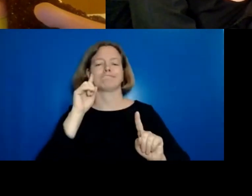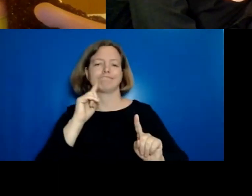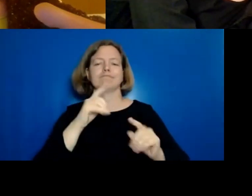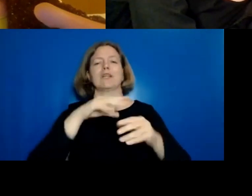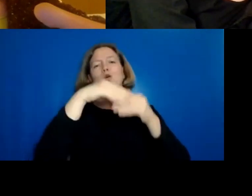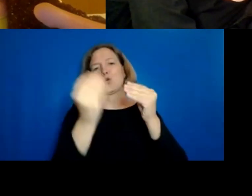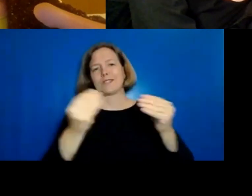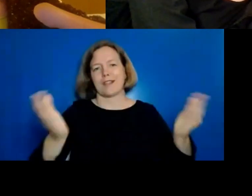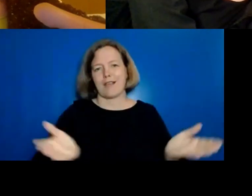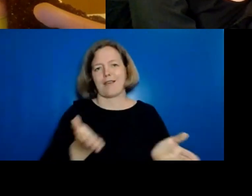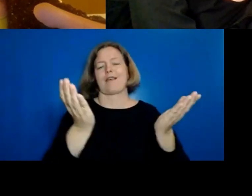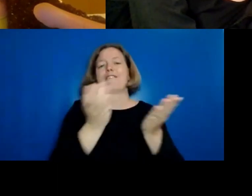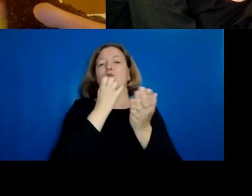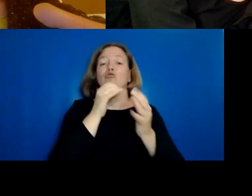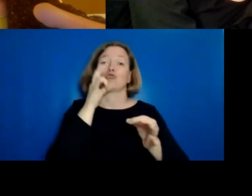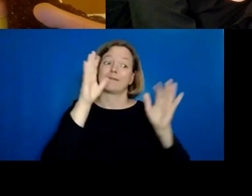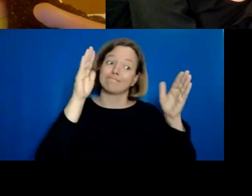especially in the dance scene.